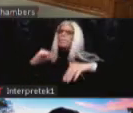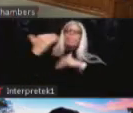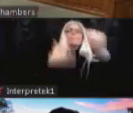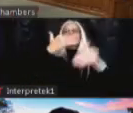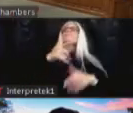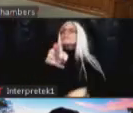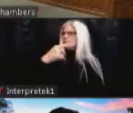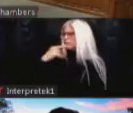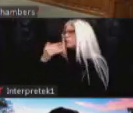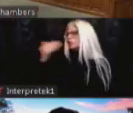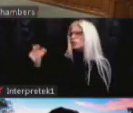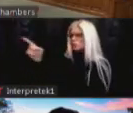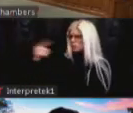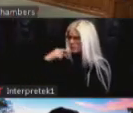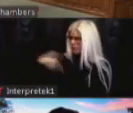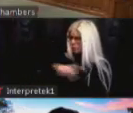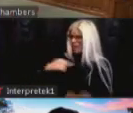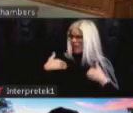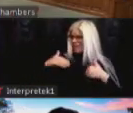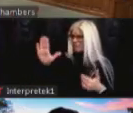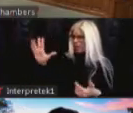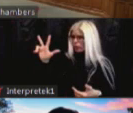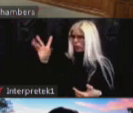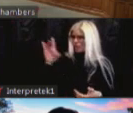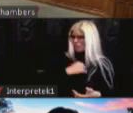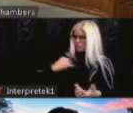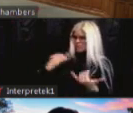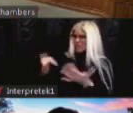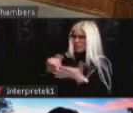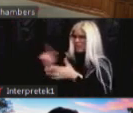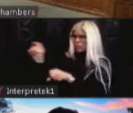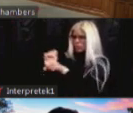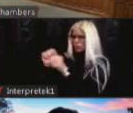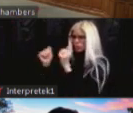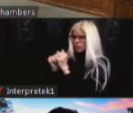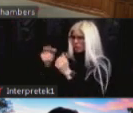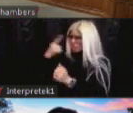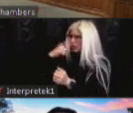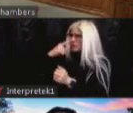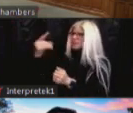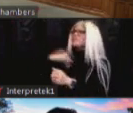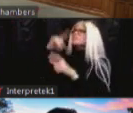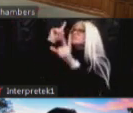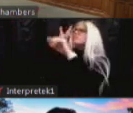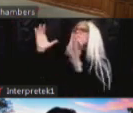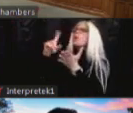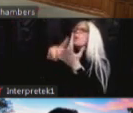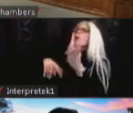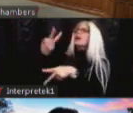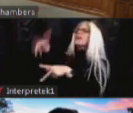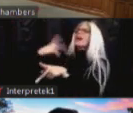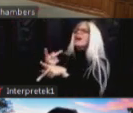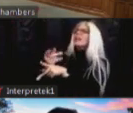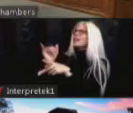about 38 members right now that you're working with. Can you give me an idea of what kinds of groups,